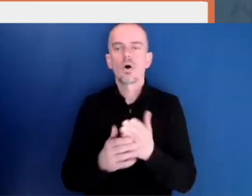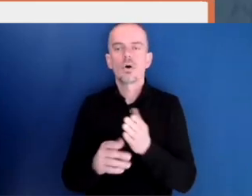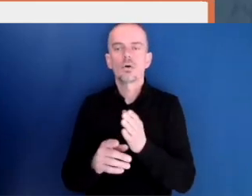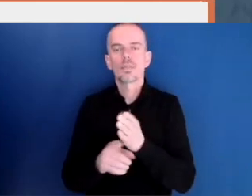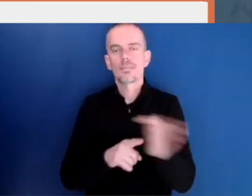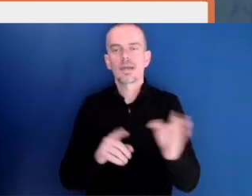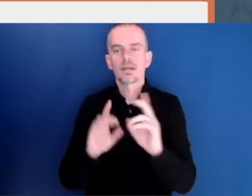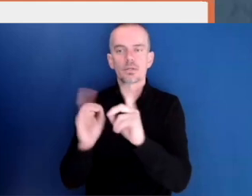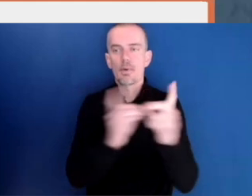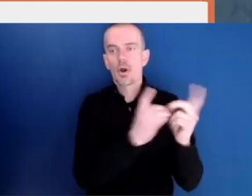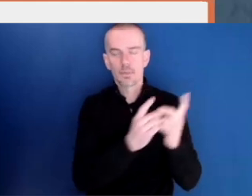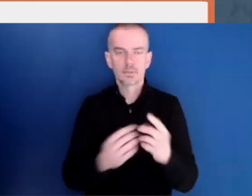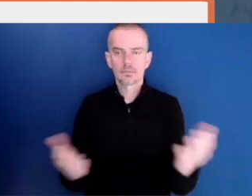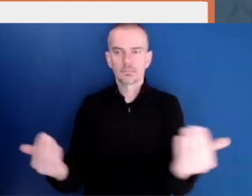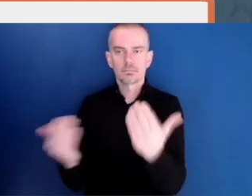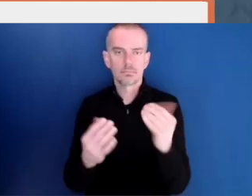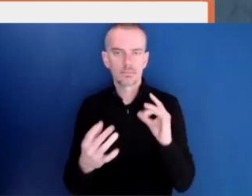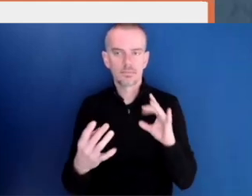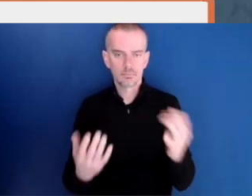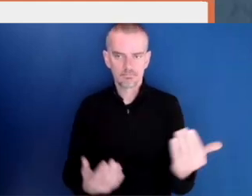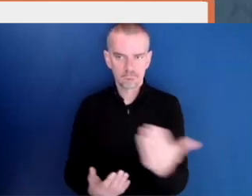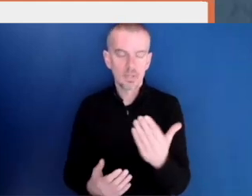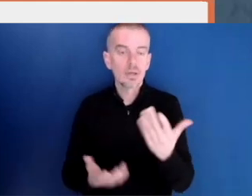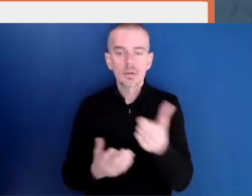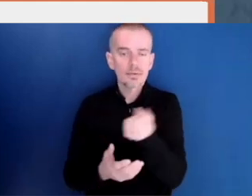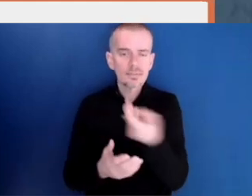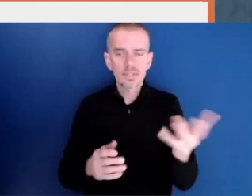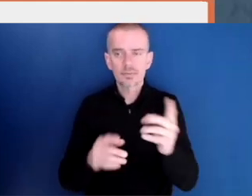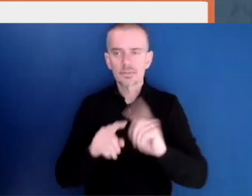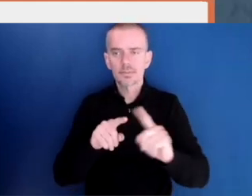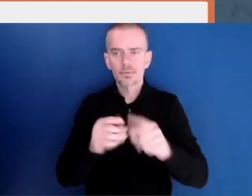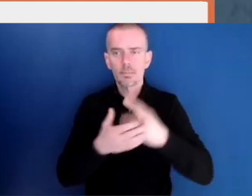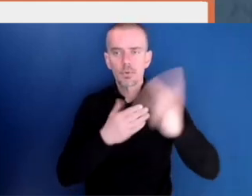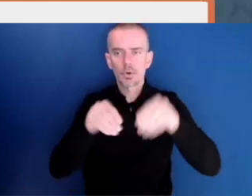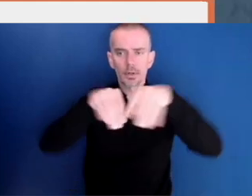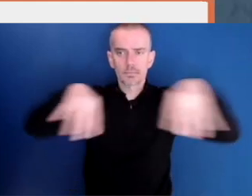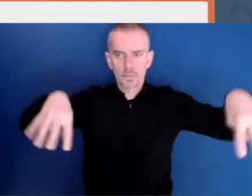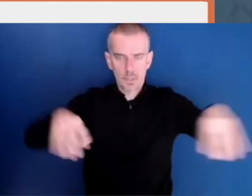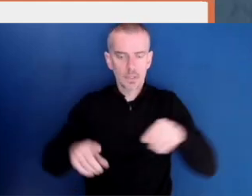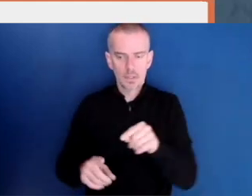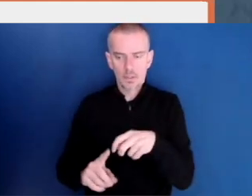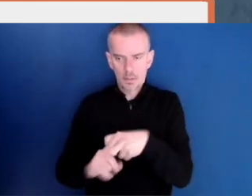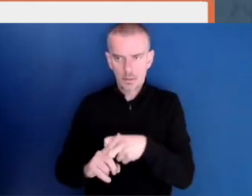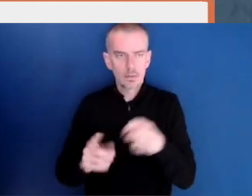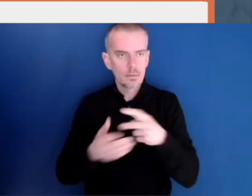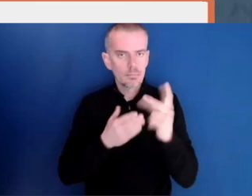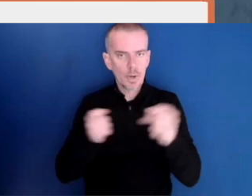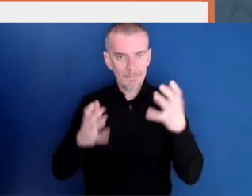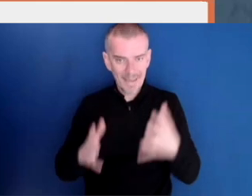So let's just say you have multiple programs. Getting input from that program manager or